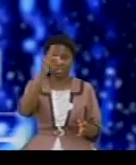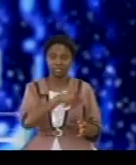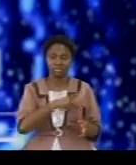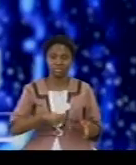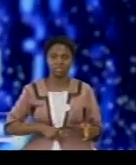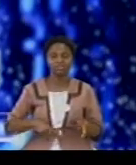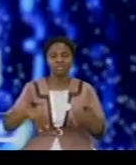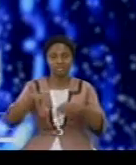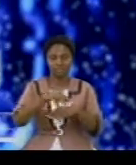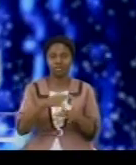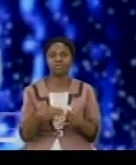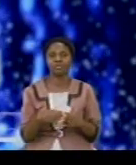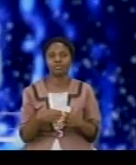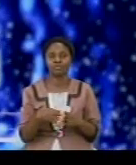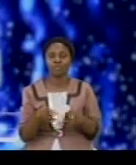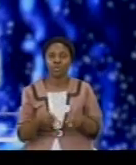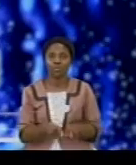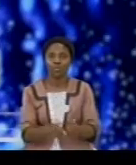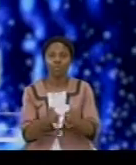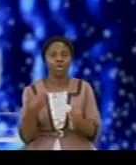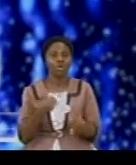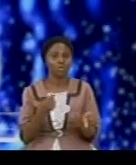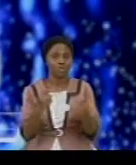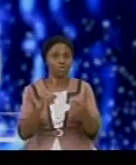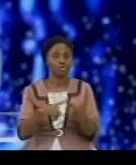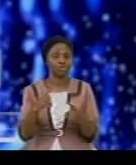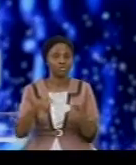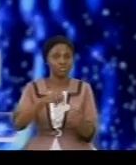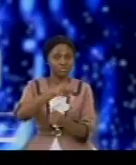into fellowship of the gospel,